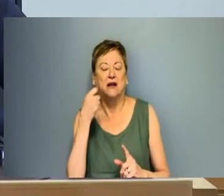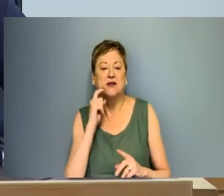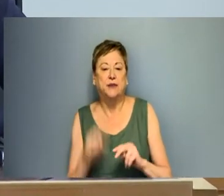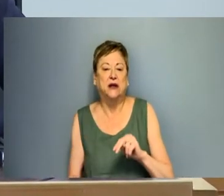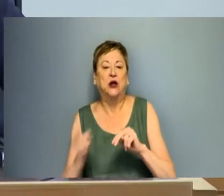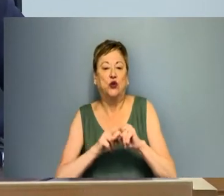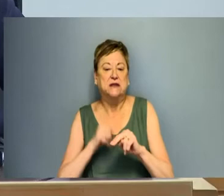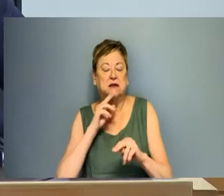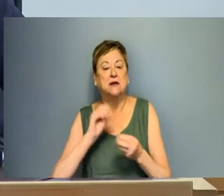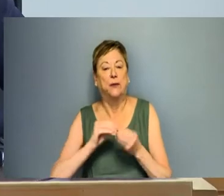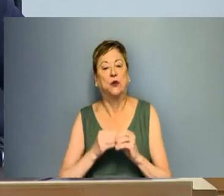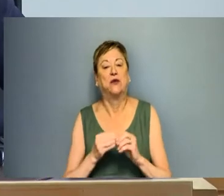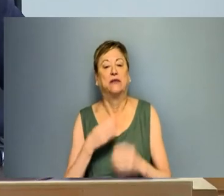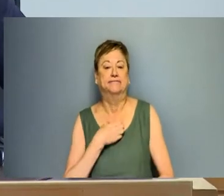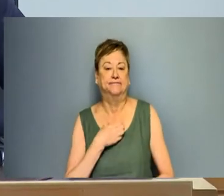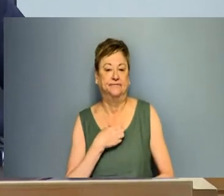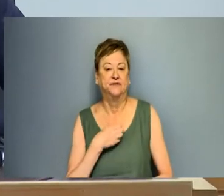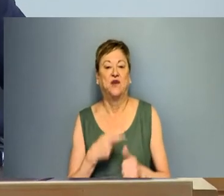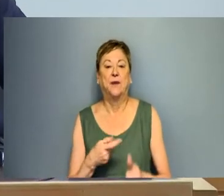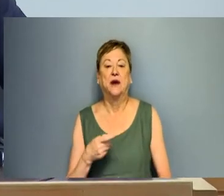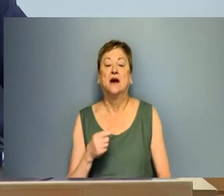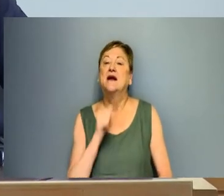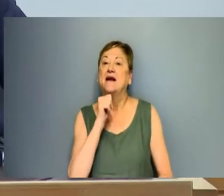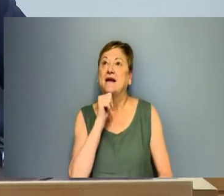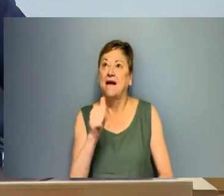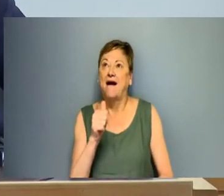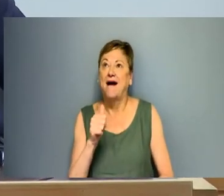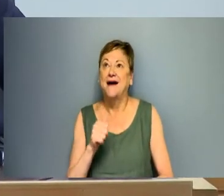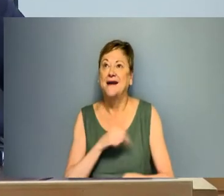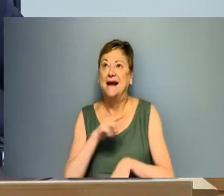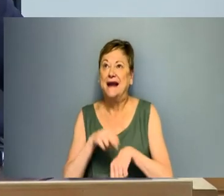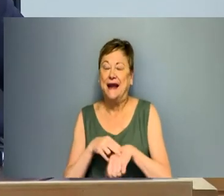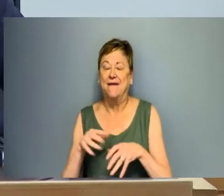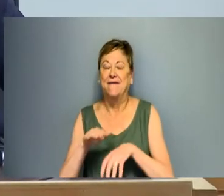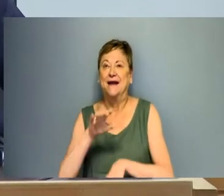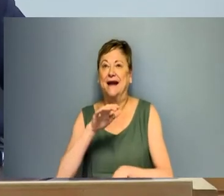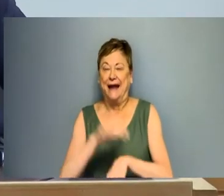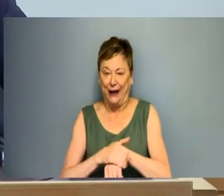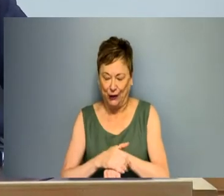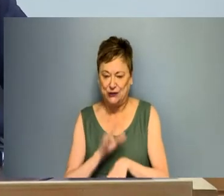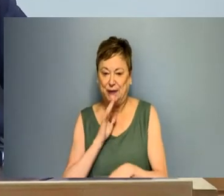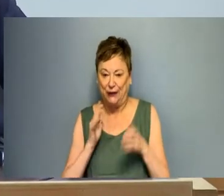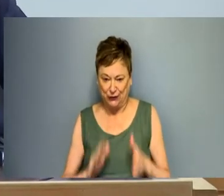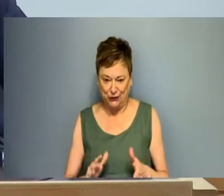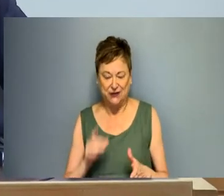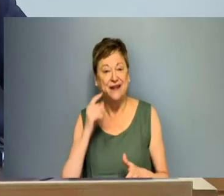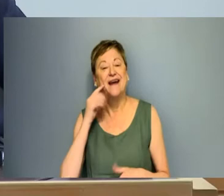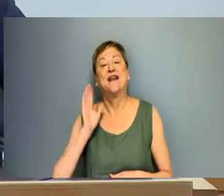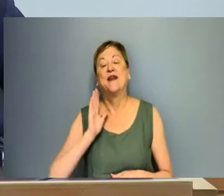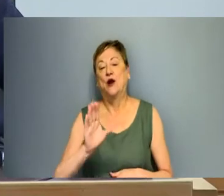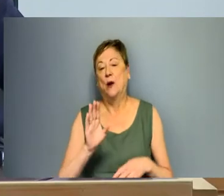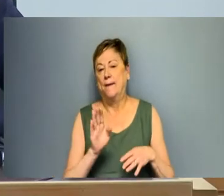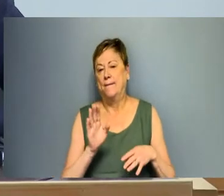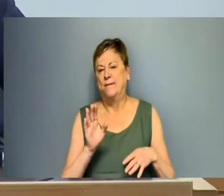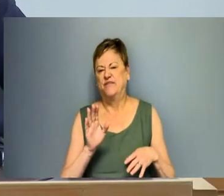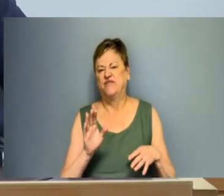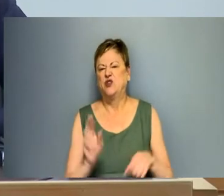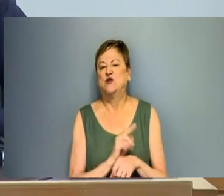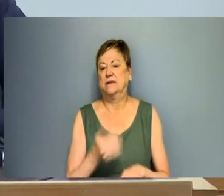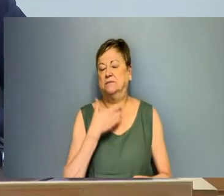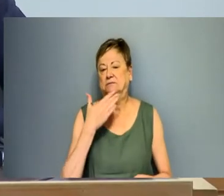in complaints from non-native English speakers who have been alleging deceptive business practices from a very small group